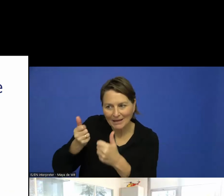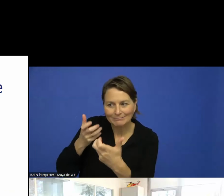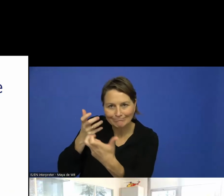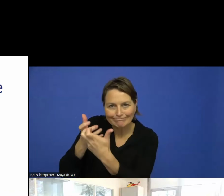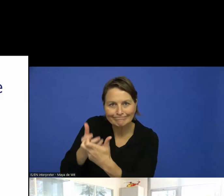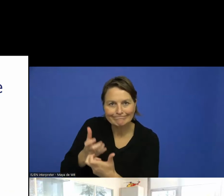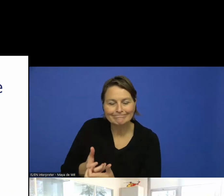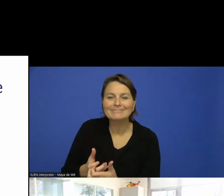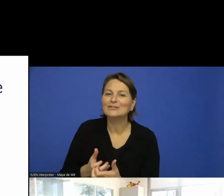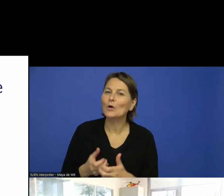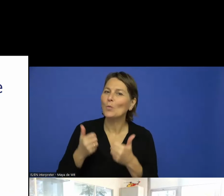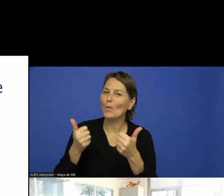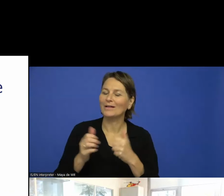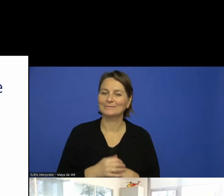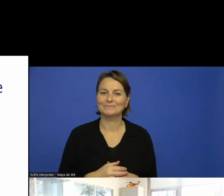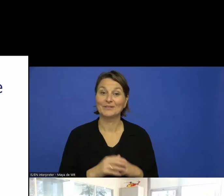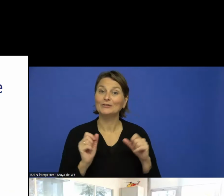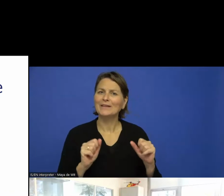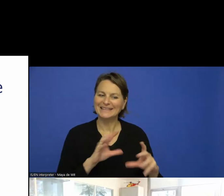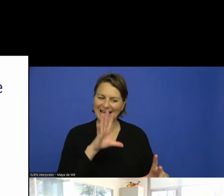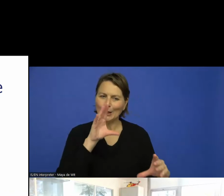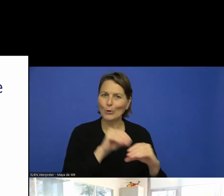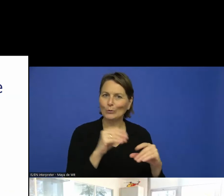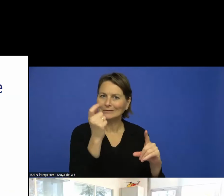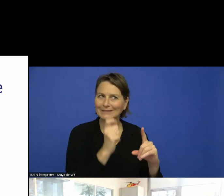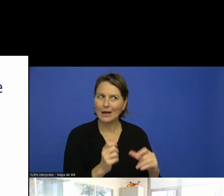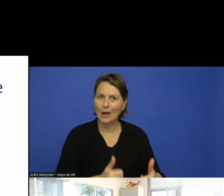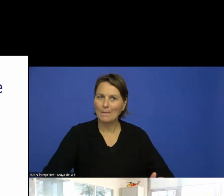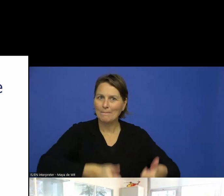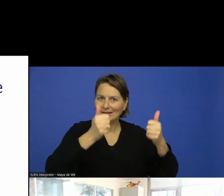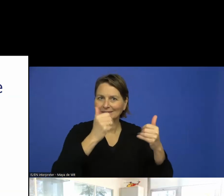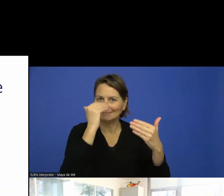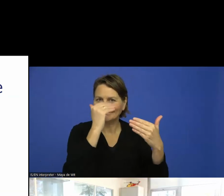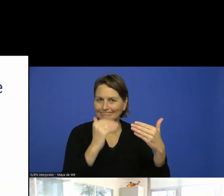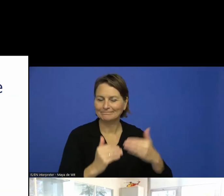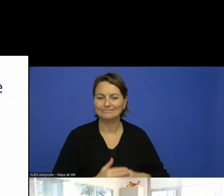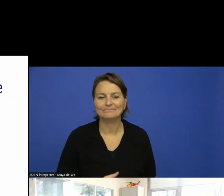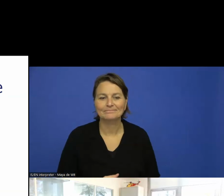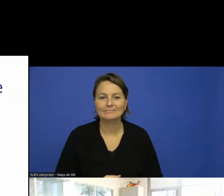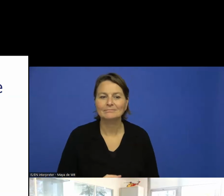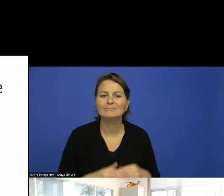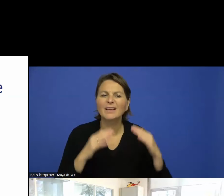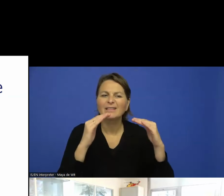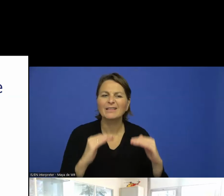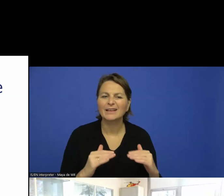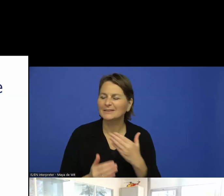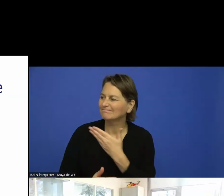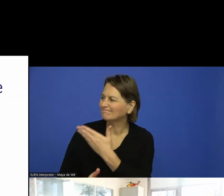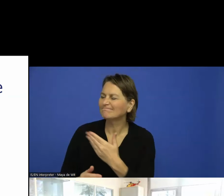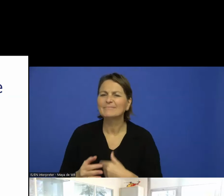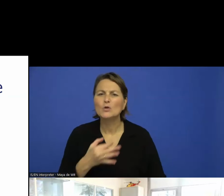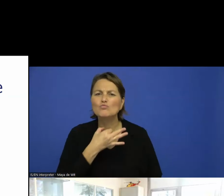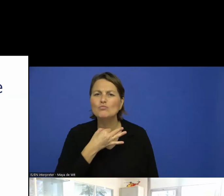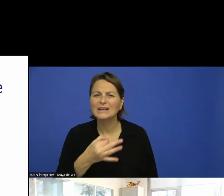The questions from inclusive design. When we think about then risk, we're trying to